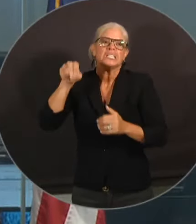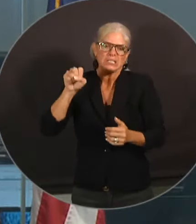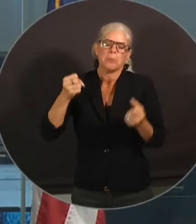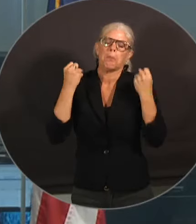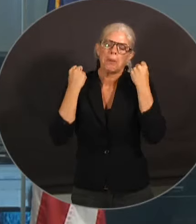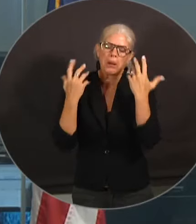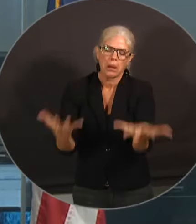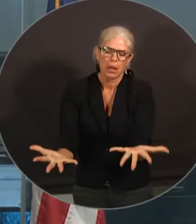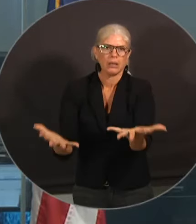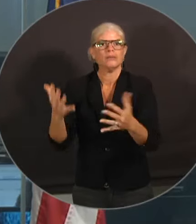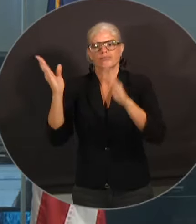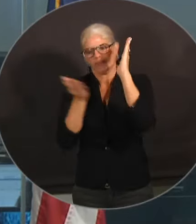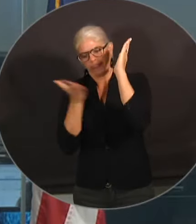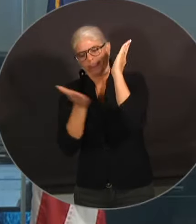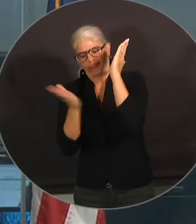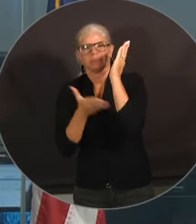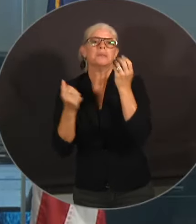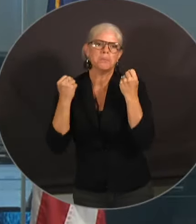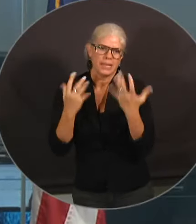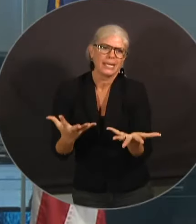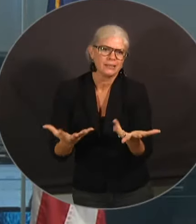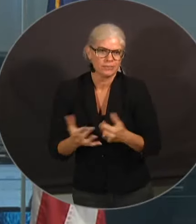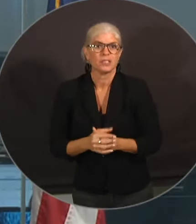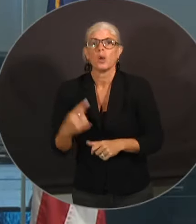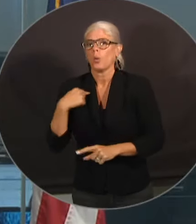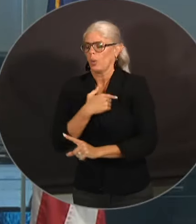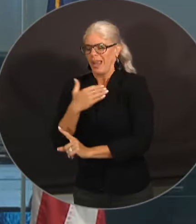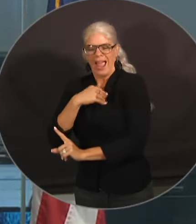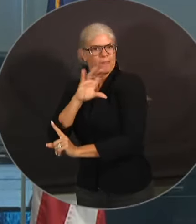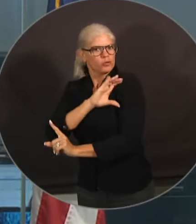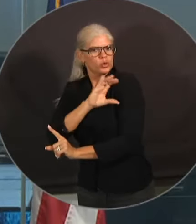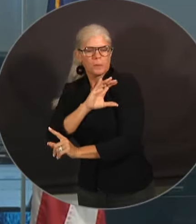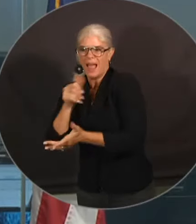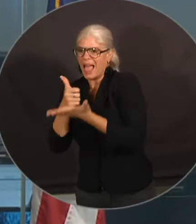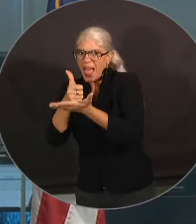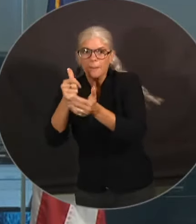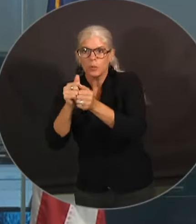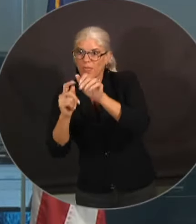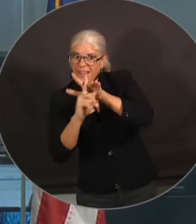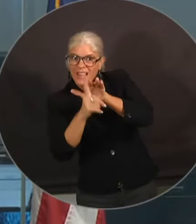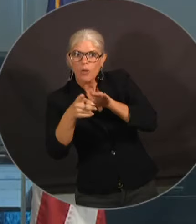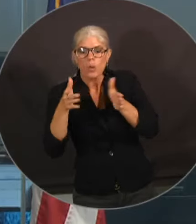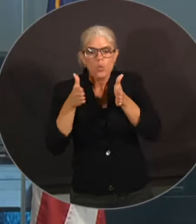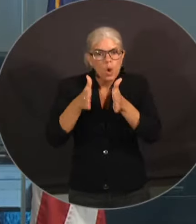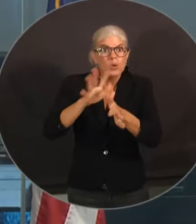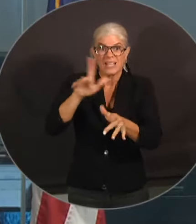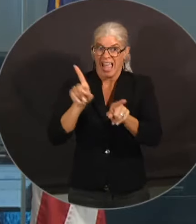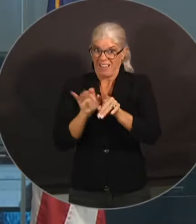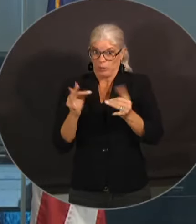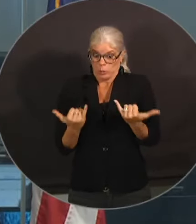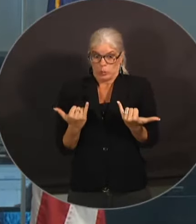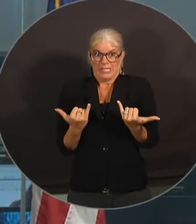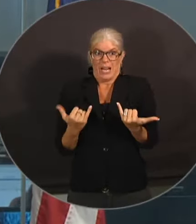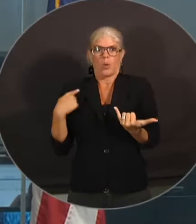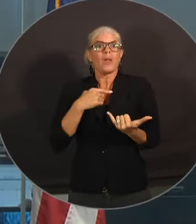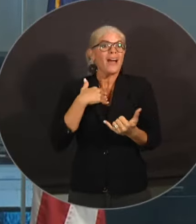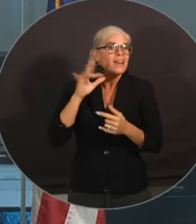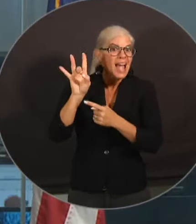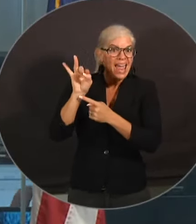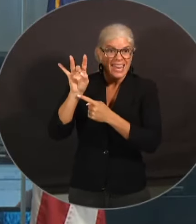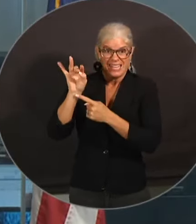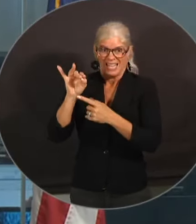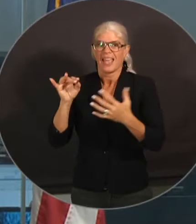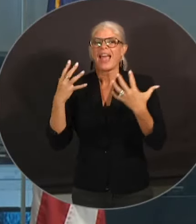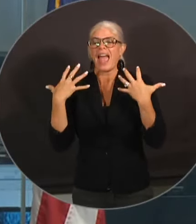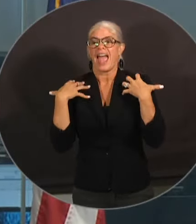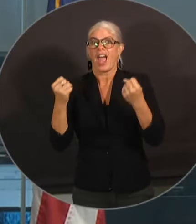troopers that have assisted with evacuations in a variety of Florida counties, and as of today, there are 80 healthcare facilities that